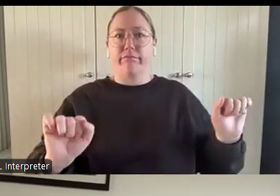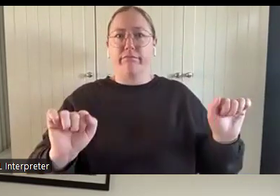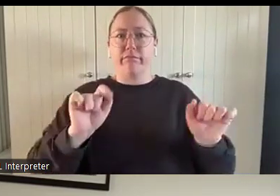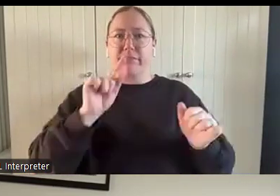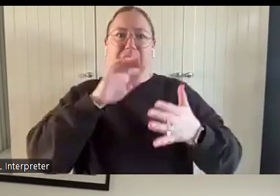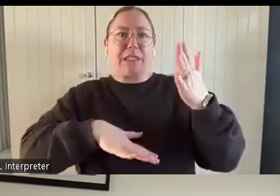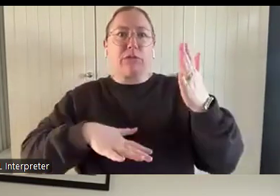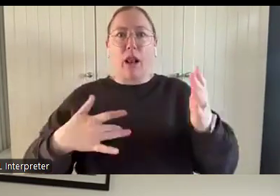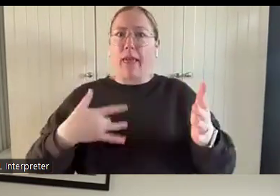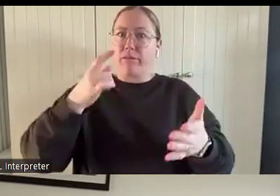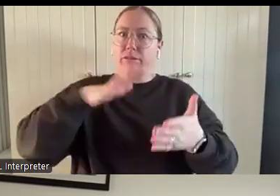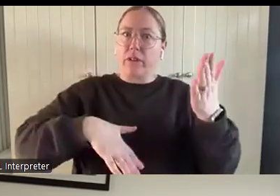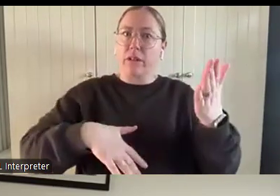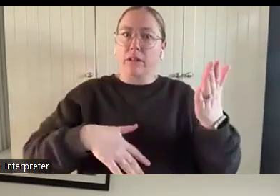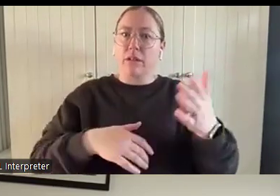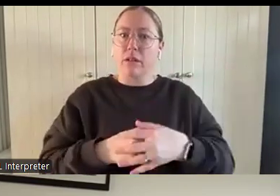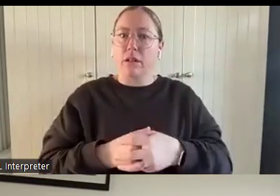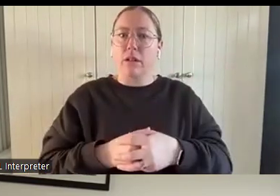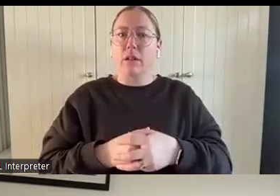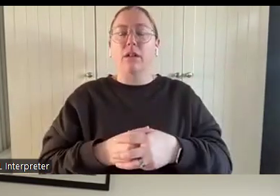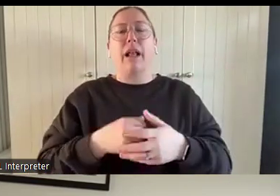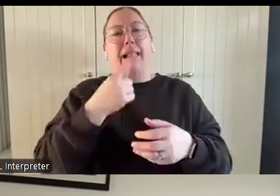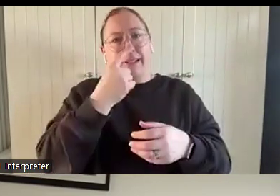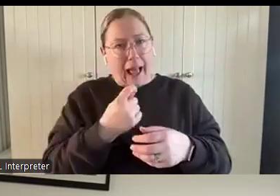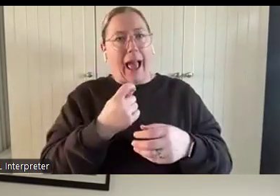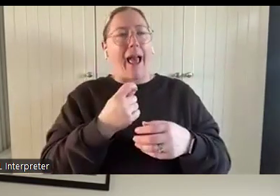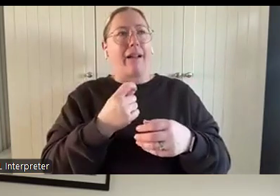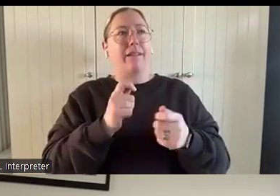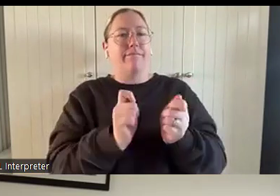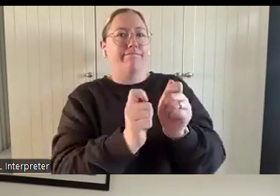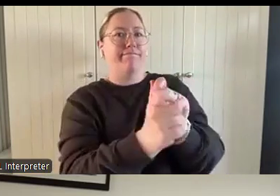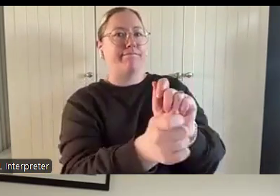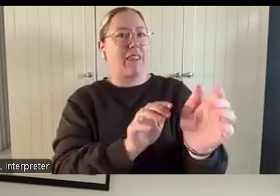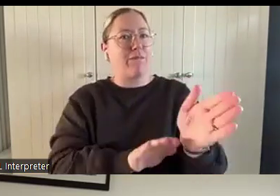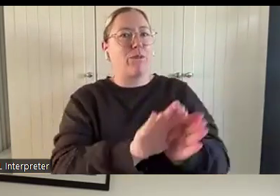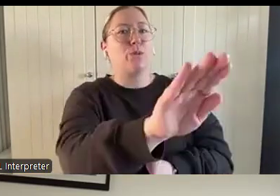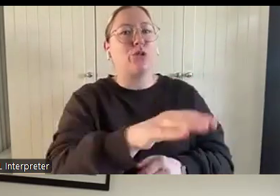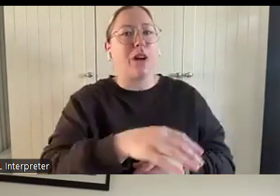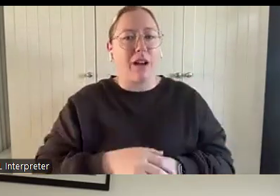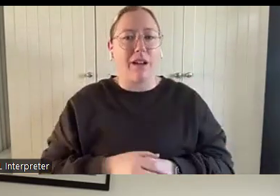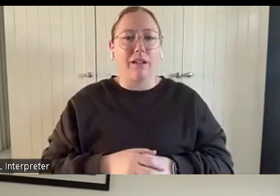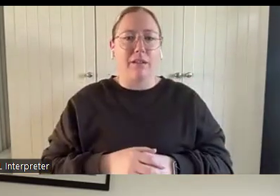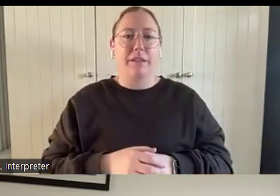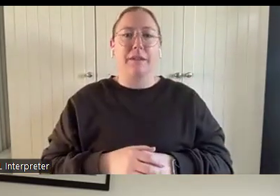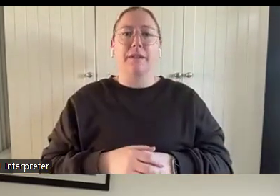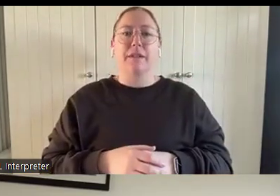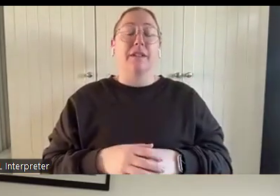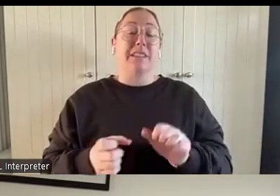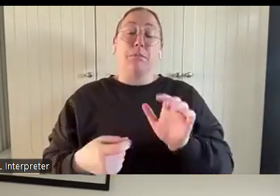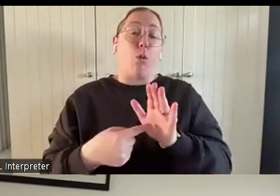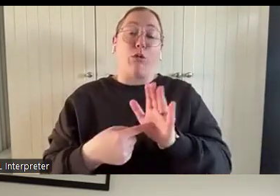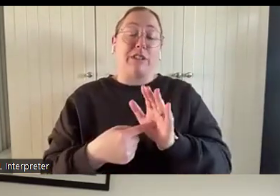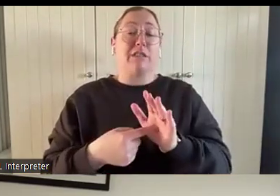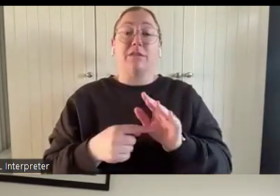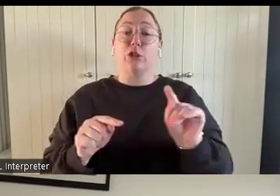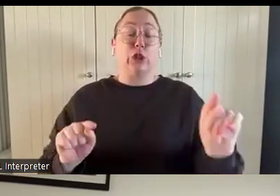future. And for us, it's very important actually to challenge the status quo, especially the sports sector. The sport and physical activity sector has been